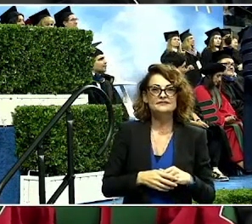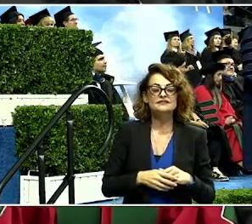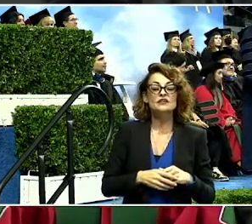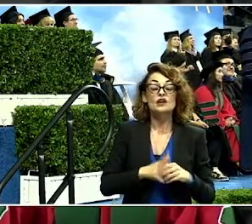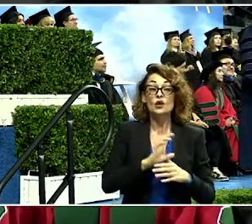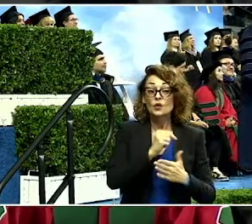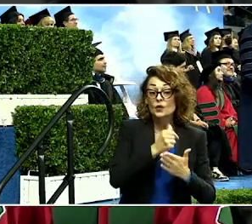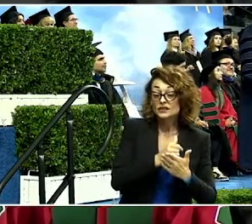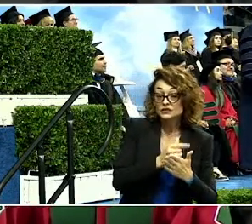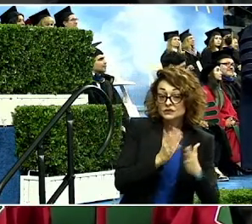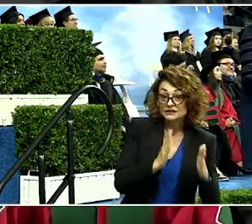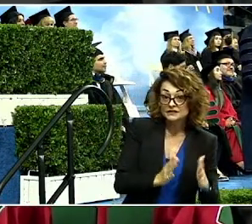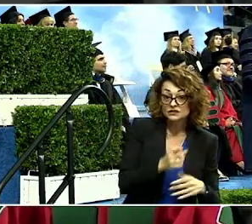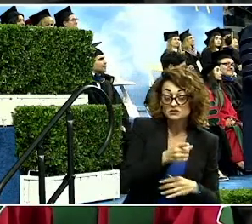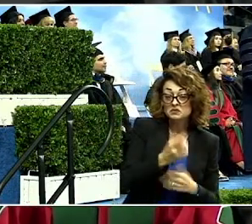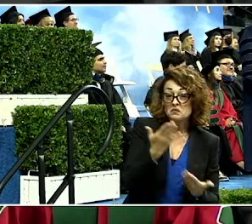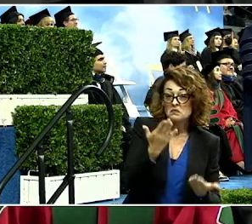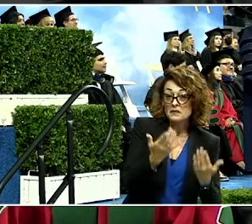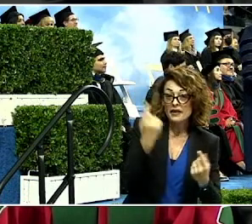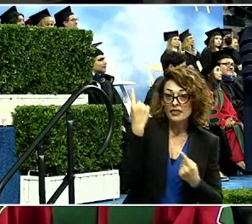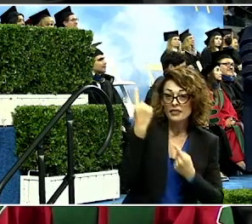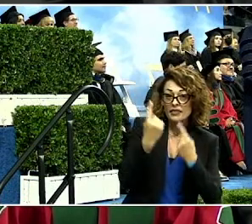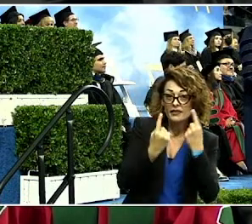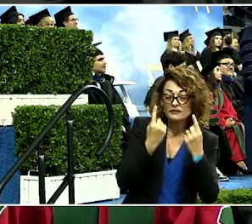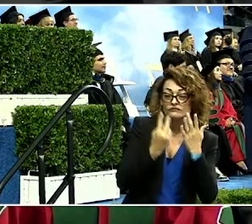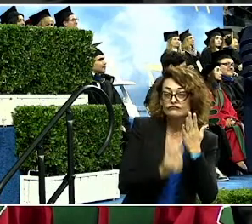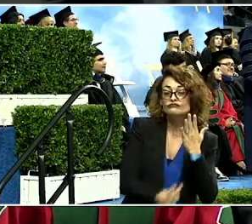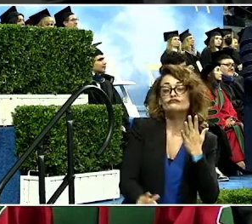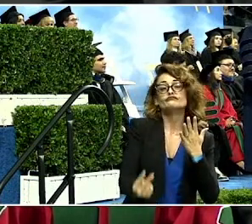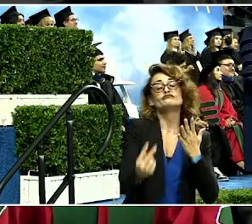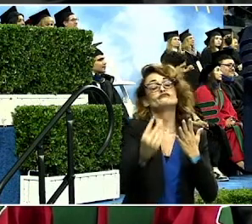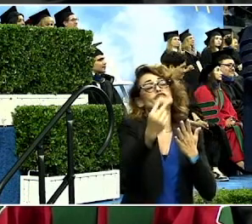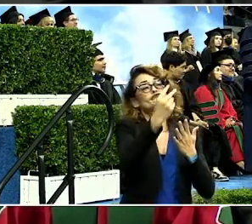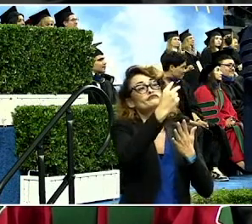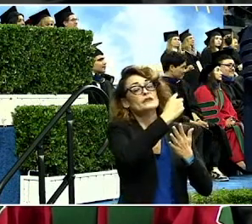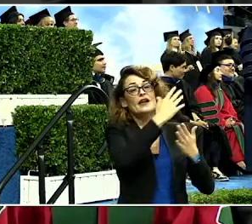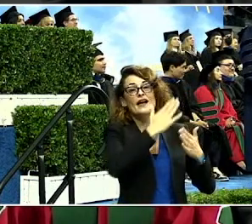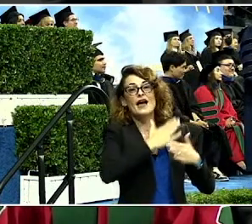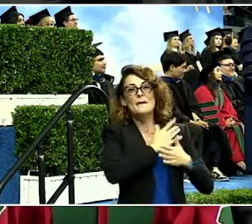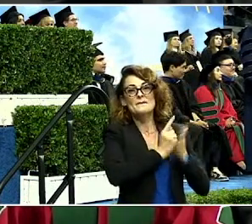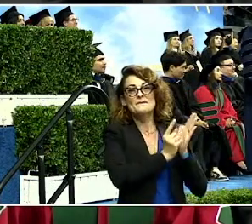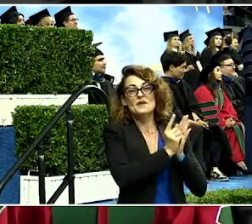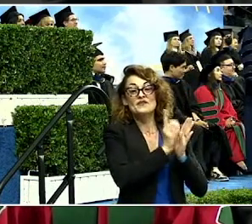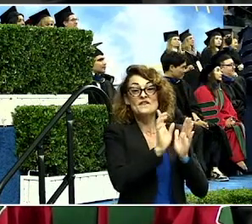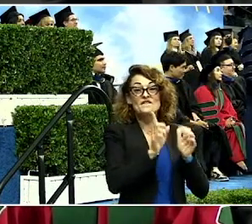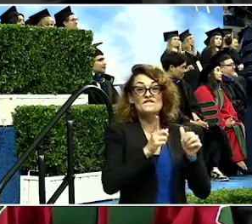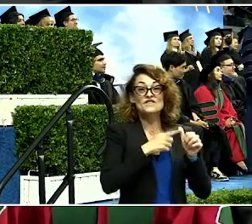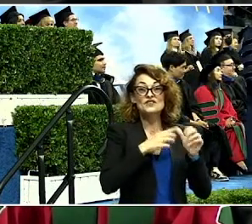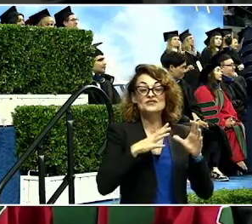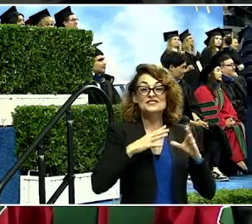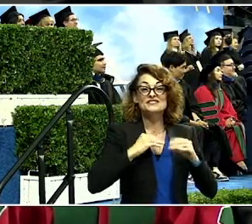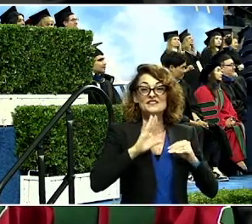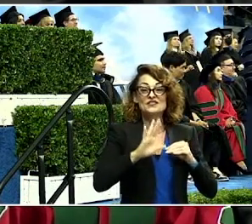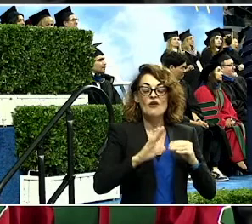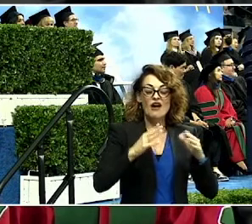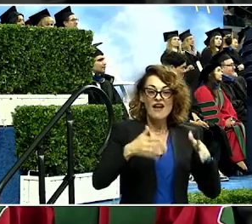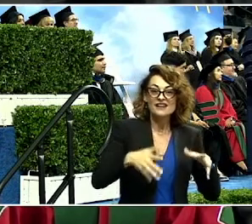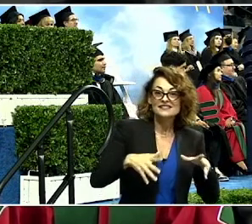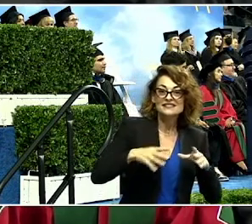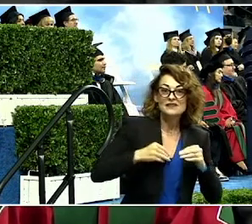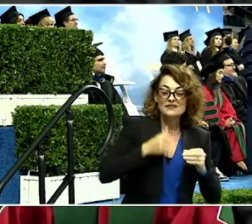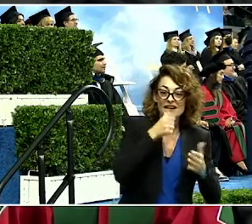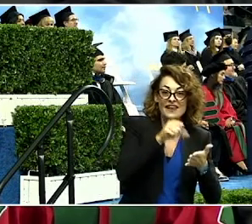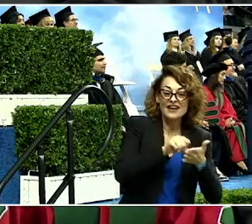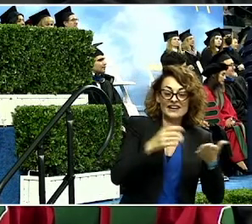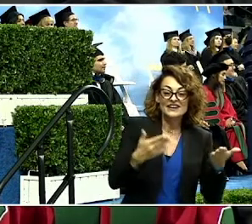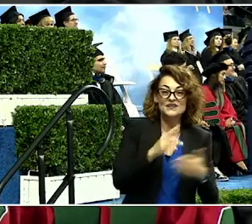Graduates, you might think back to the joyous moments when you first received your offer of admission to UCLA, which is